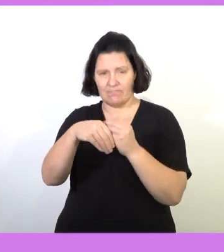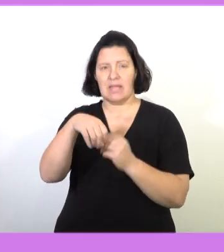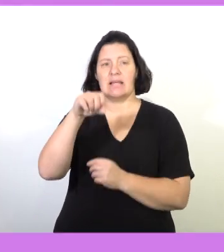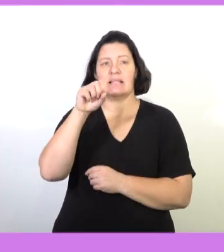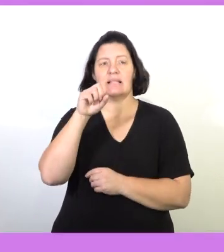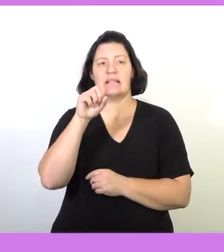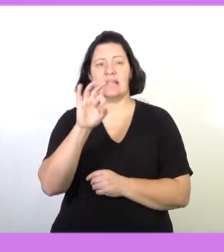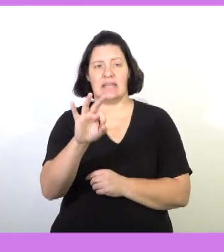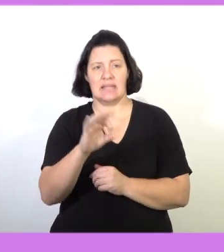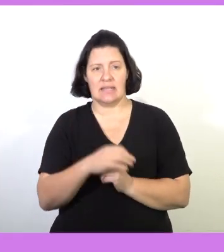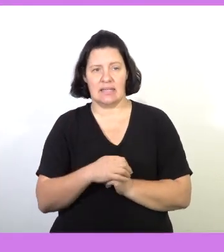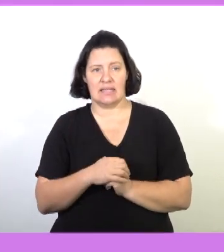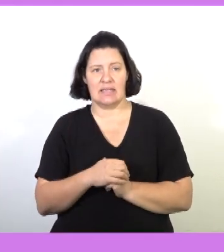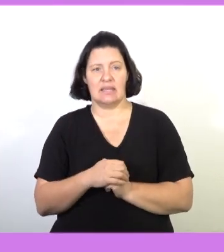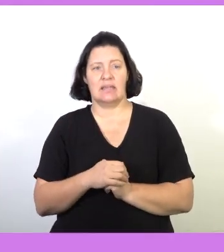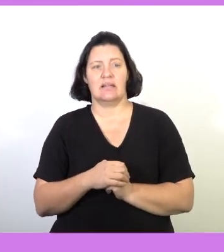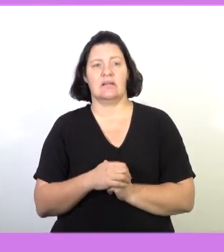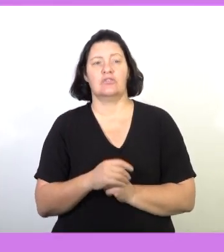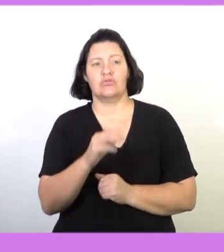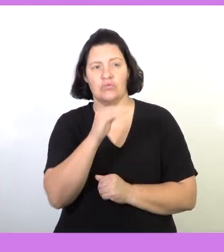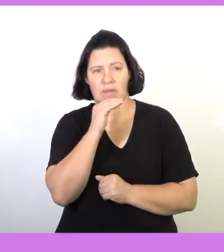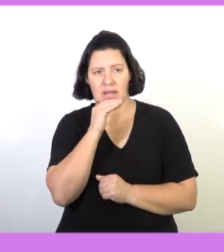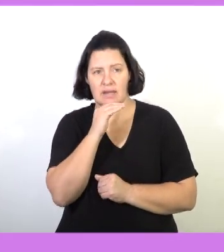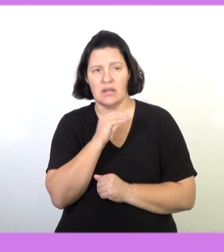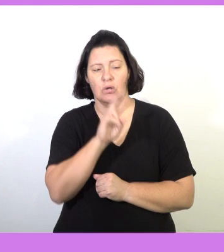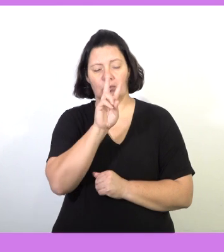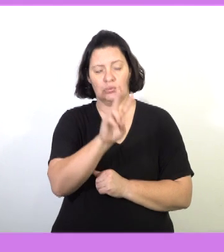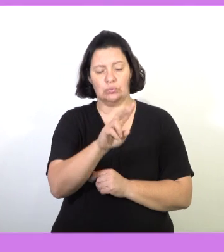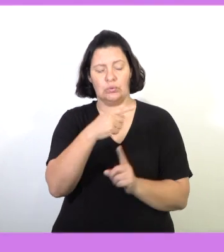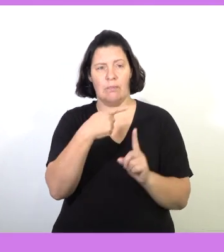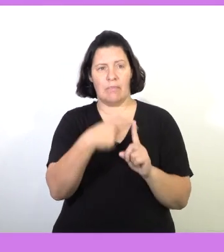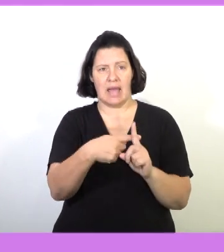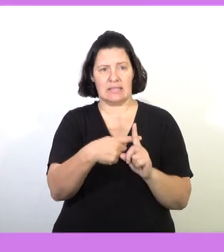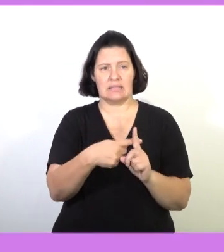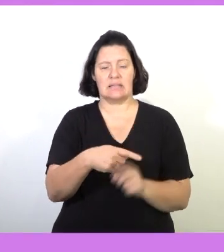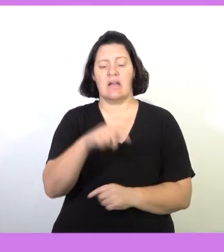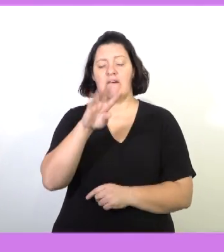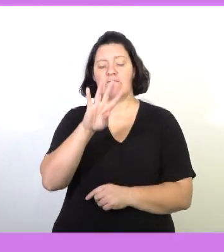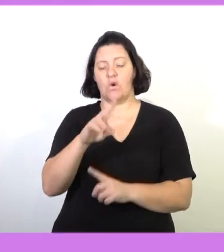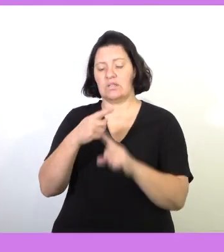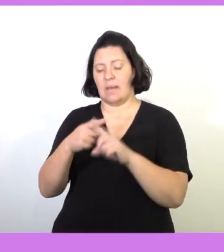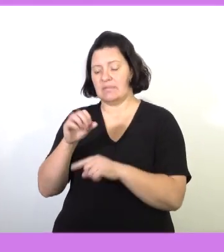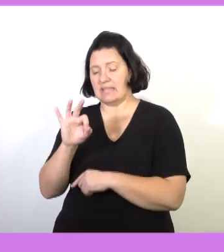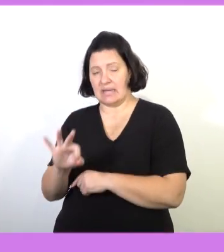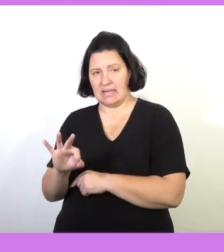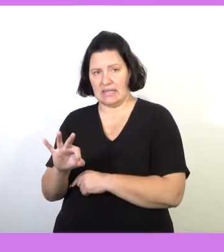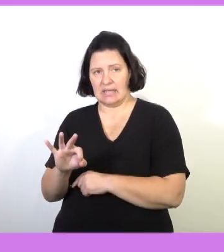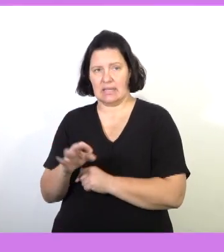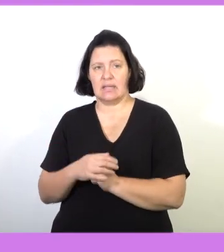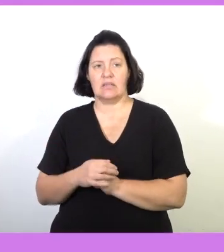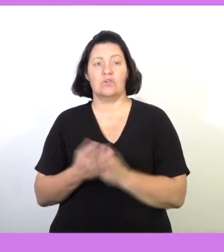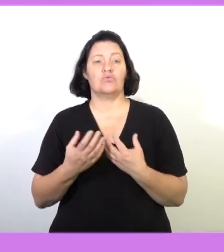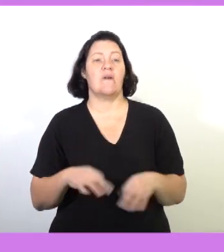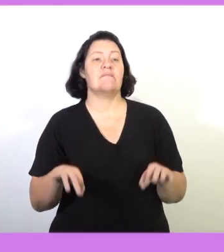is 3. Therefore, we can say 2 plus 4 multiplied by